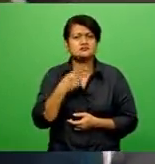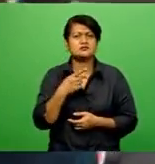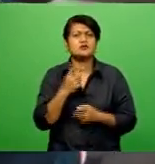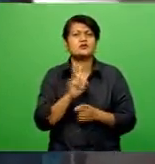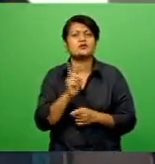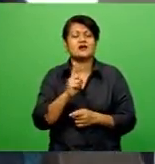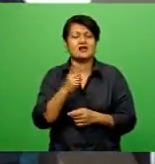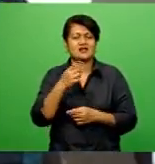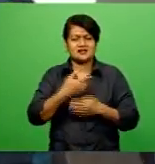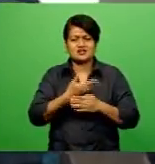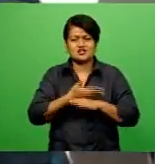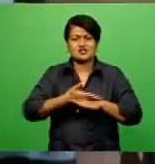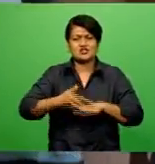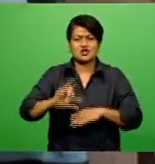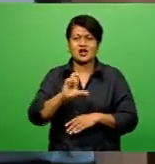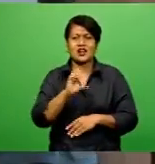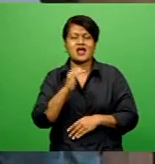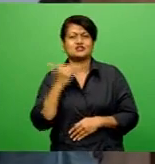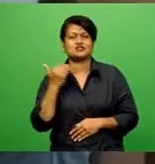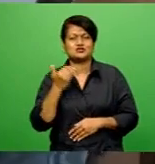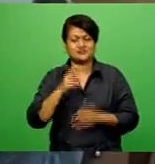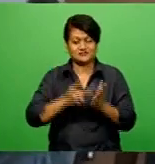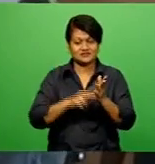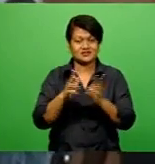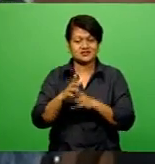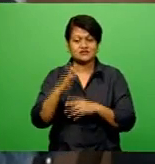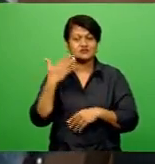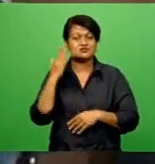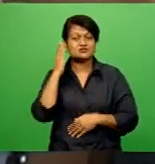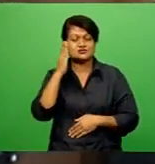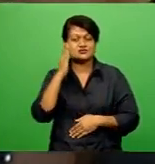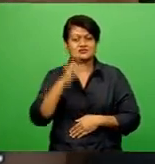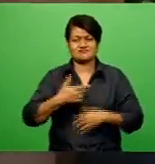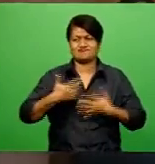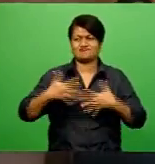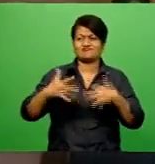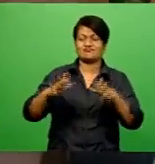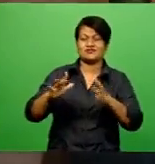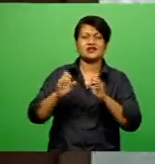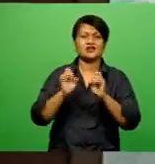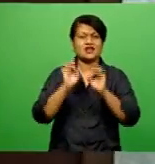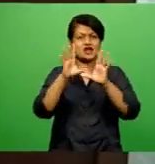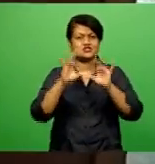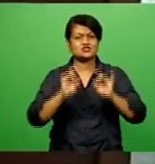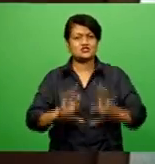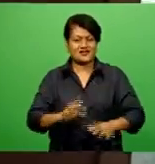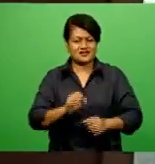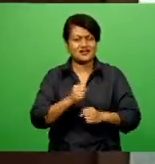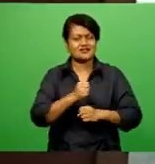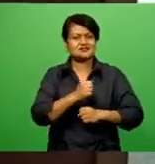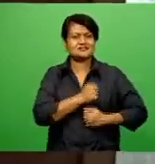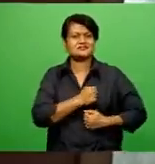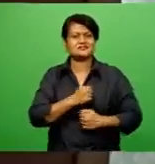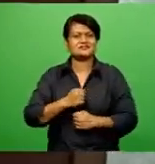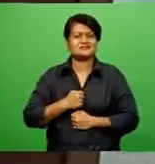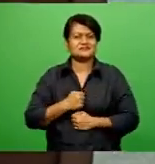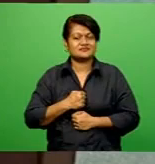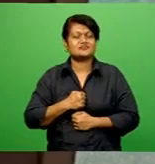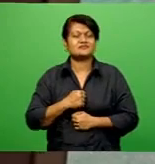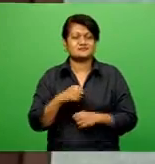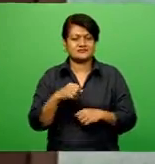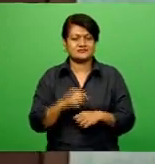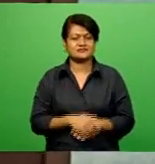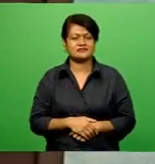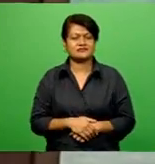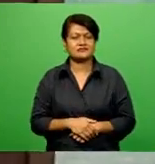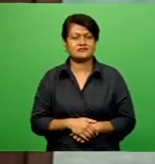block at the village school and commended the work done by the Australian Defence Forces as well as the RFMF